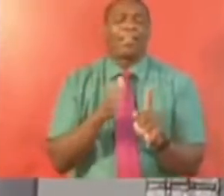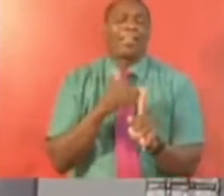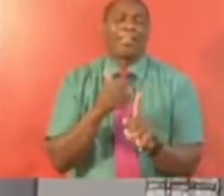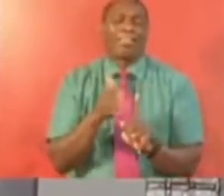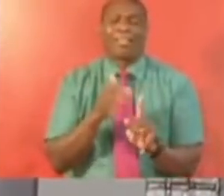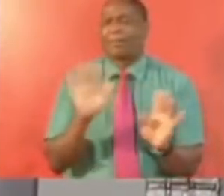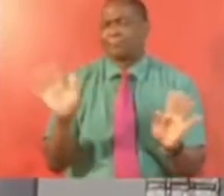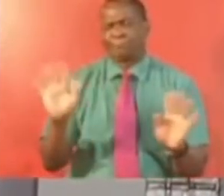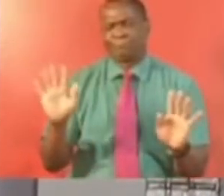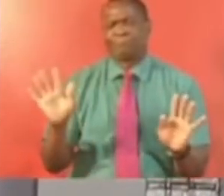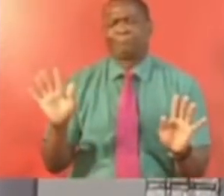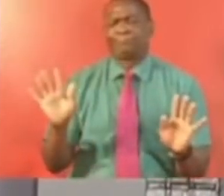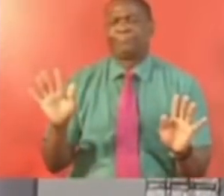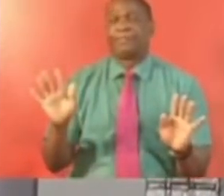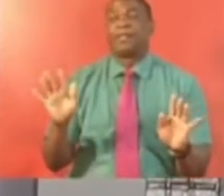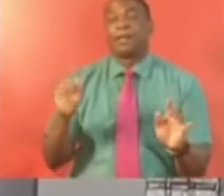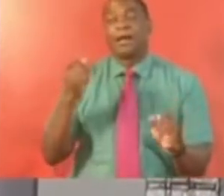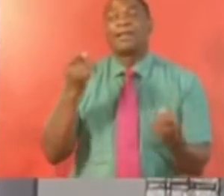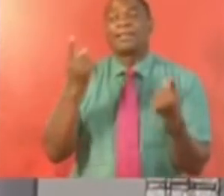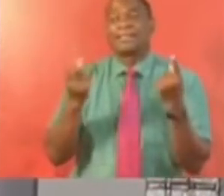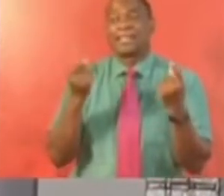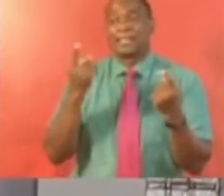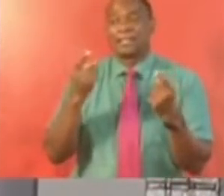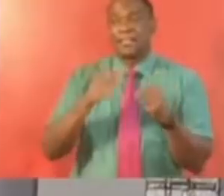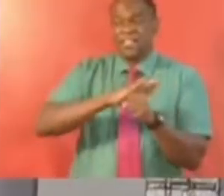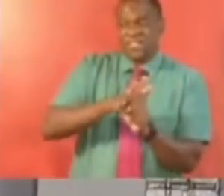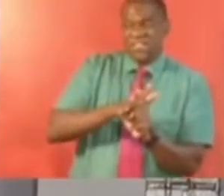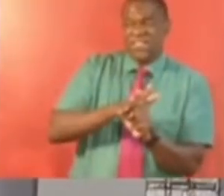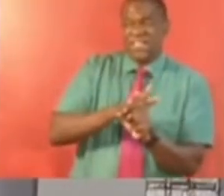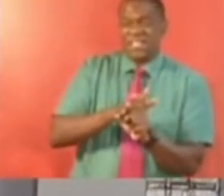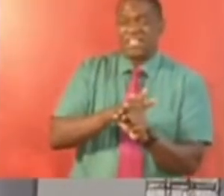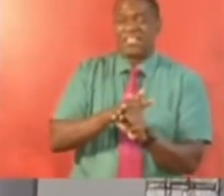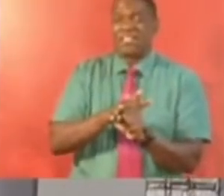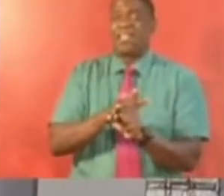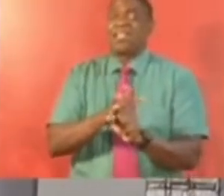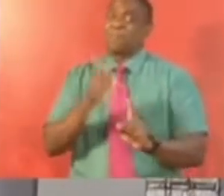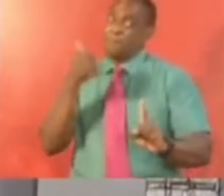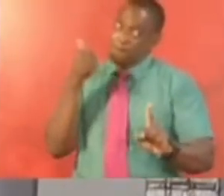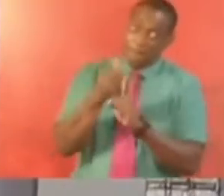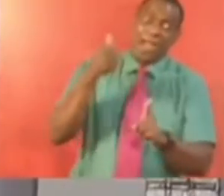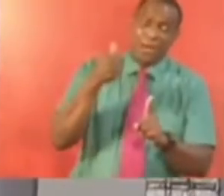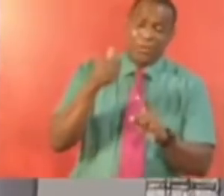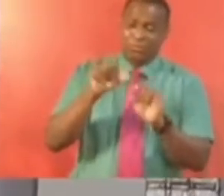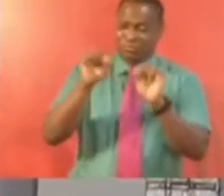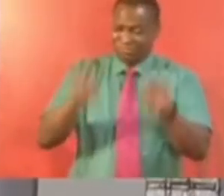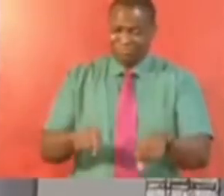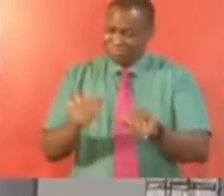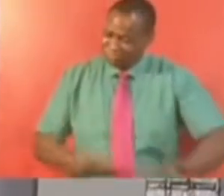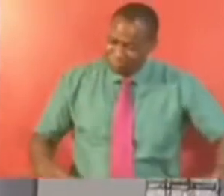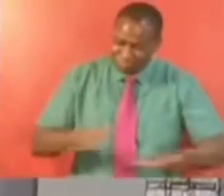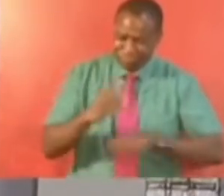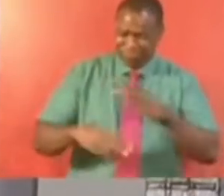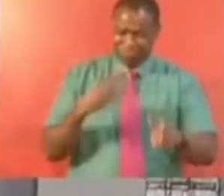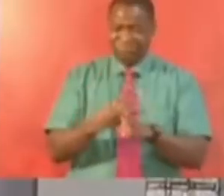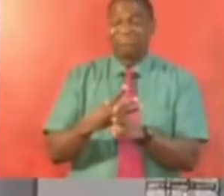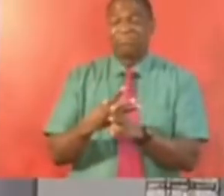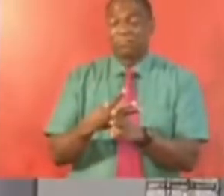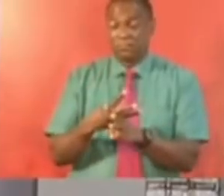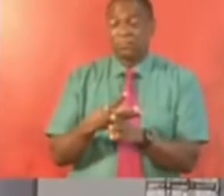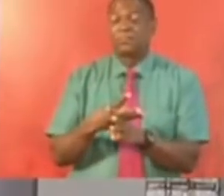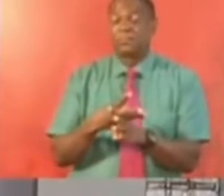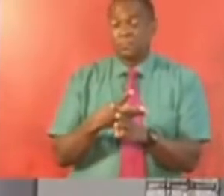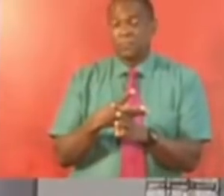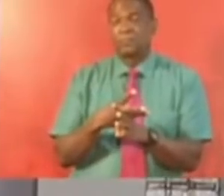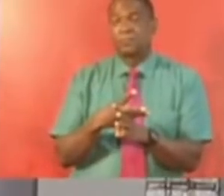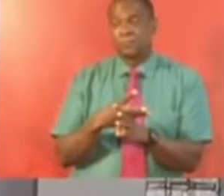systems around the world. Around the world. Trinidad and Tobago being no exception. We have had